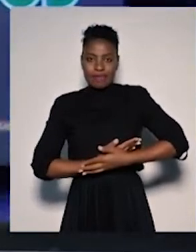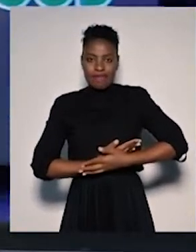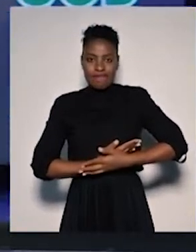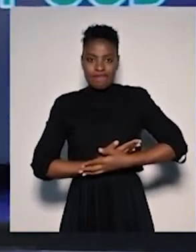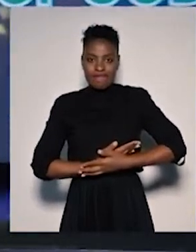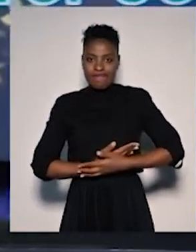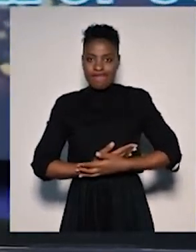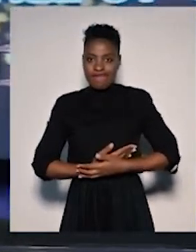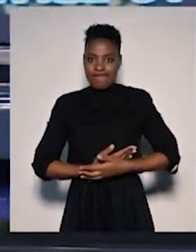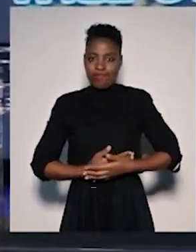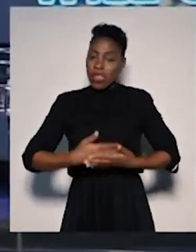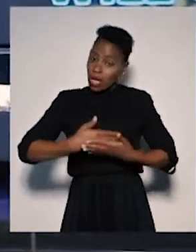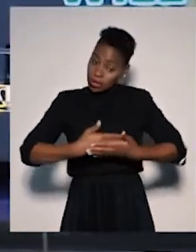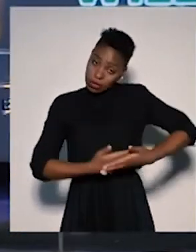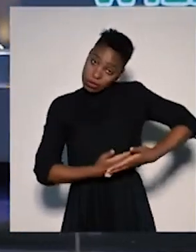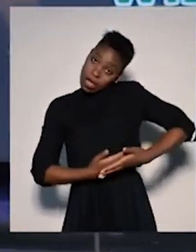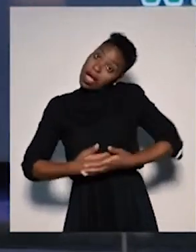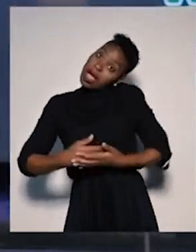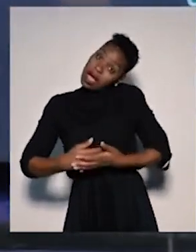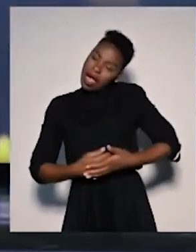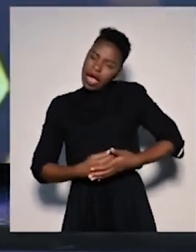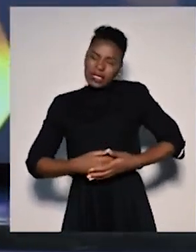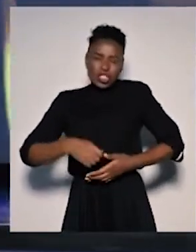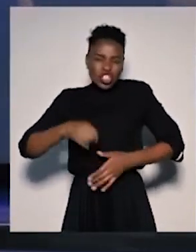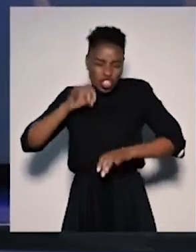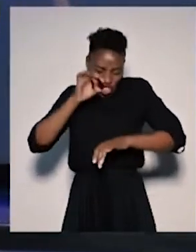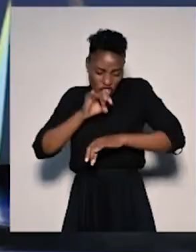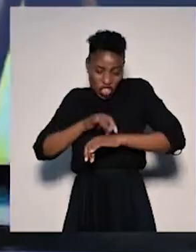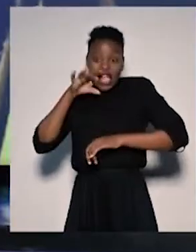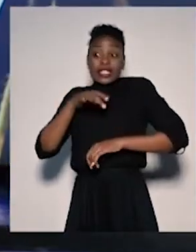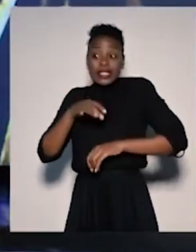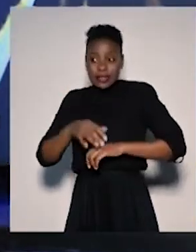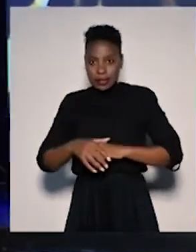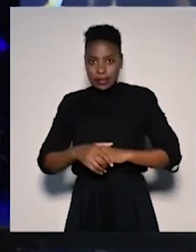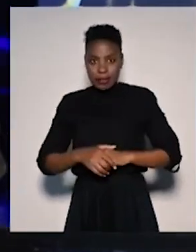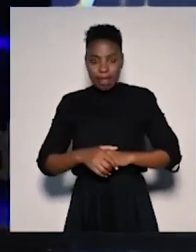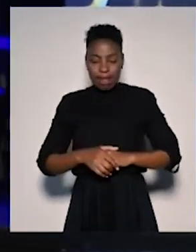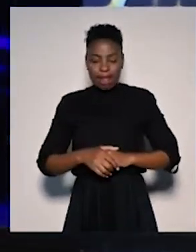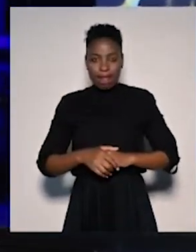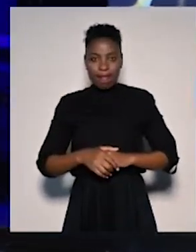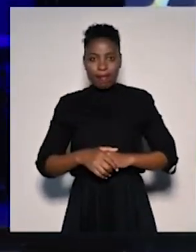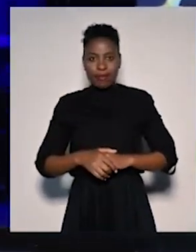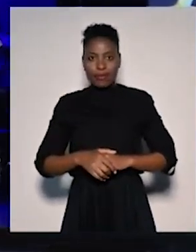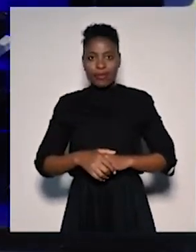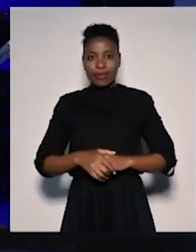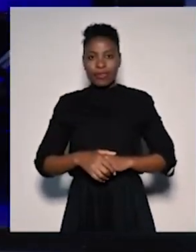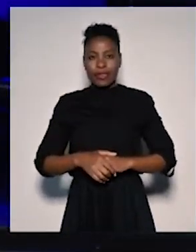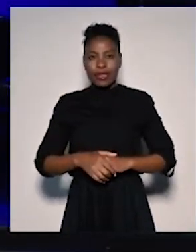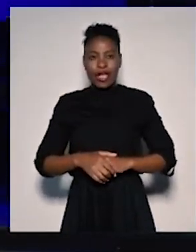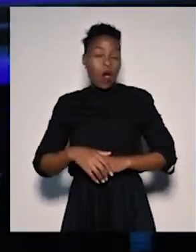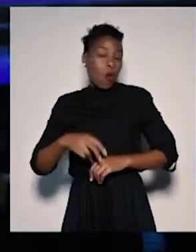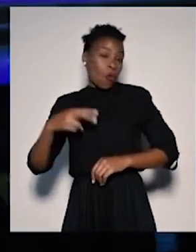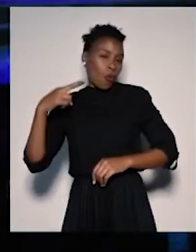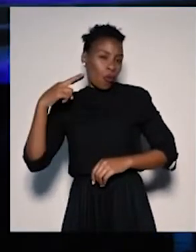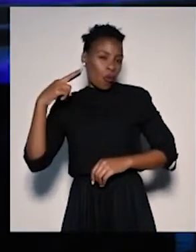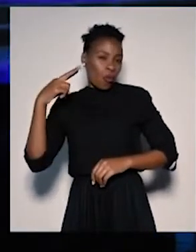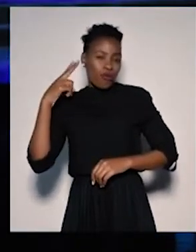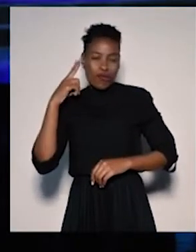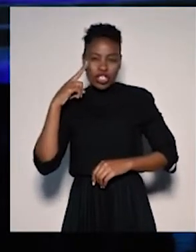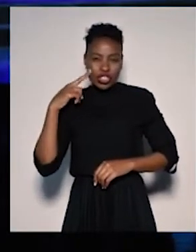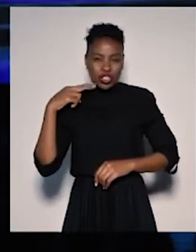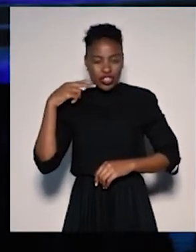because their palate is sensitive, innocent, virgin, if I can use that